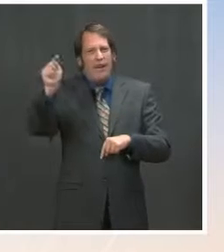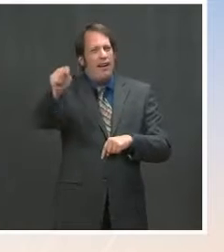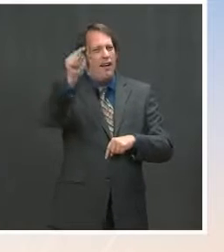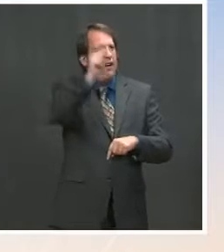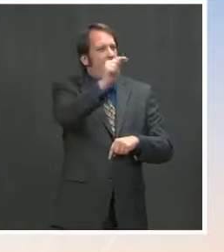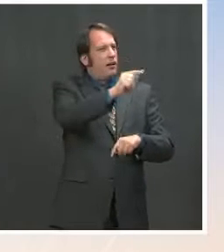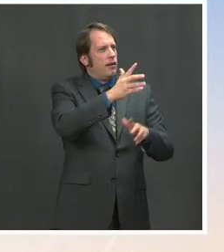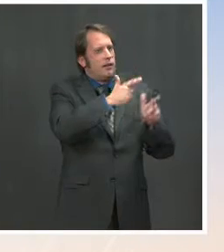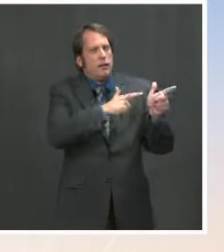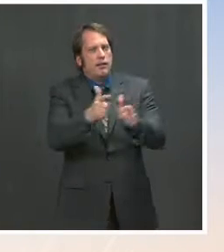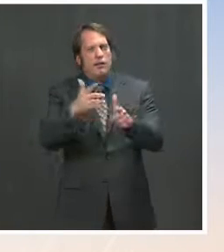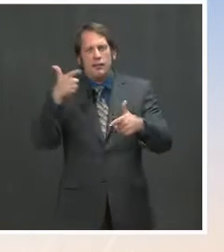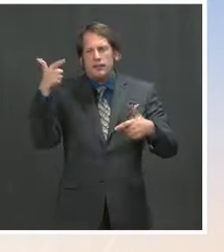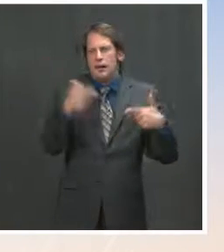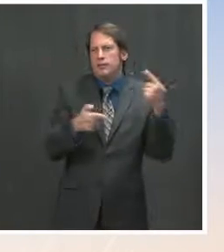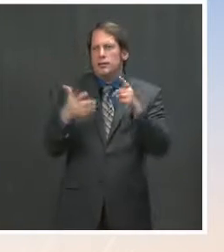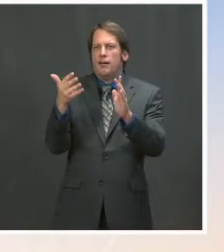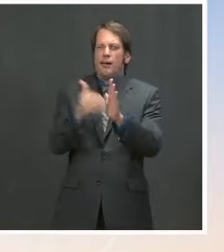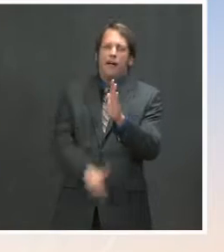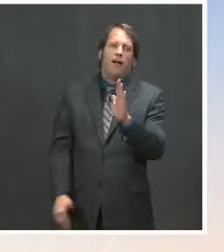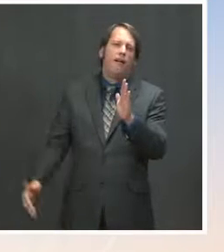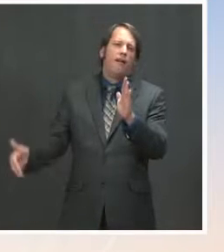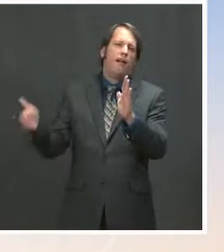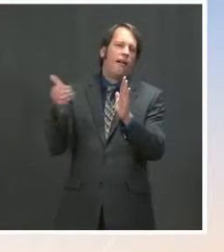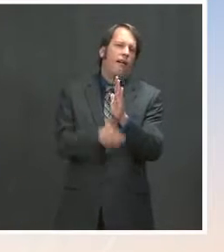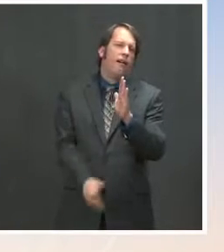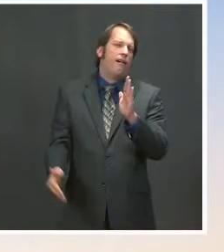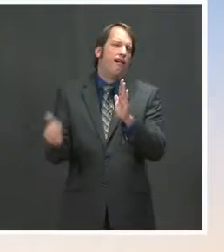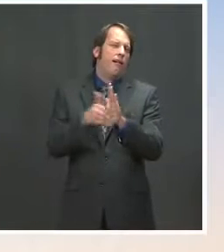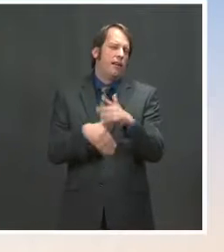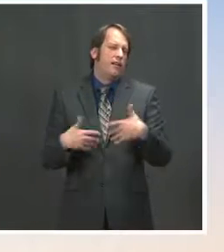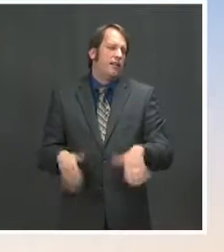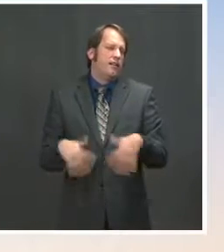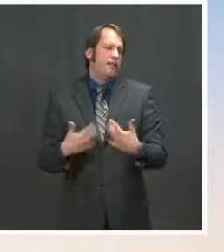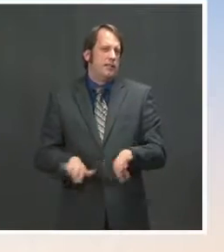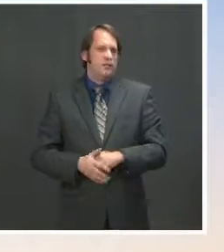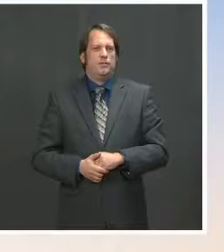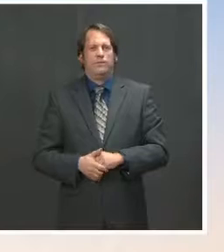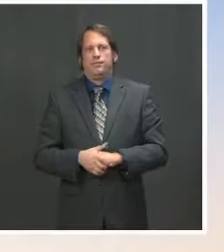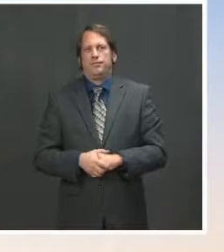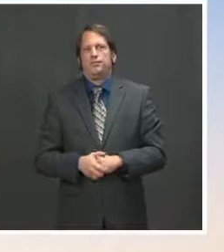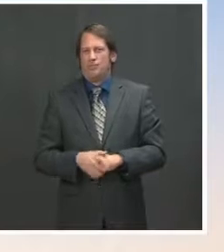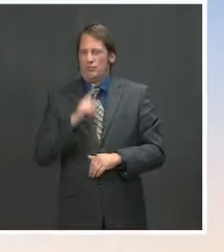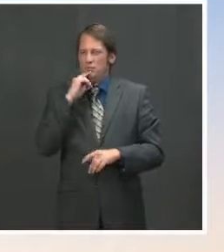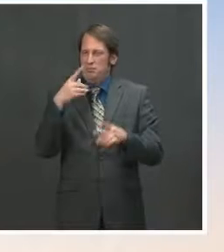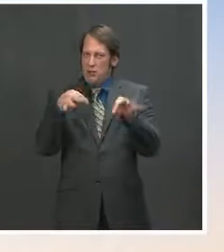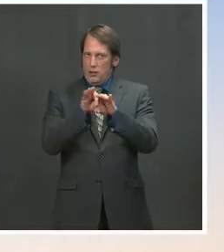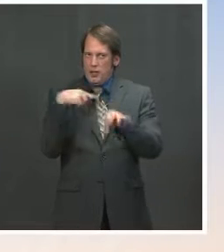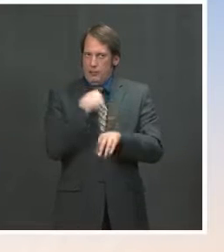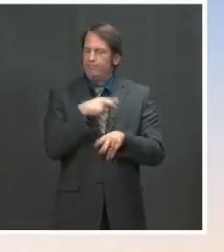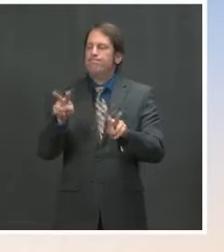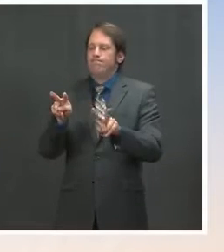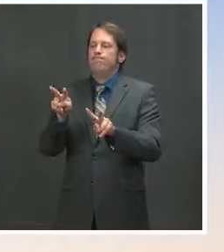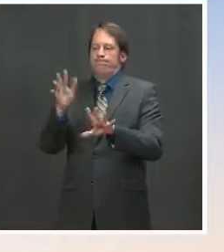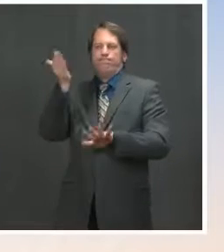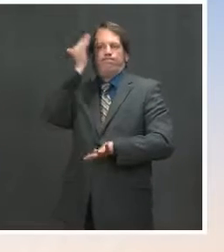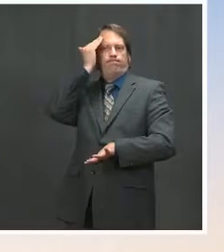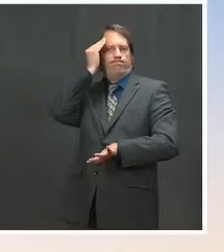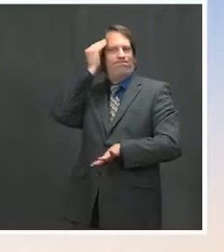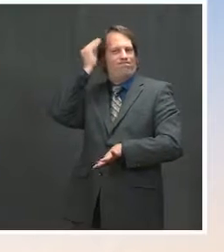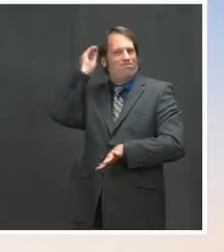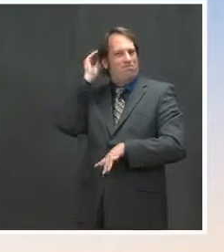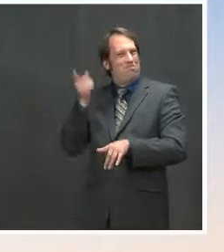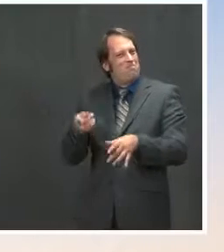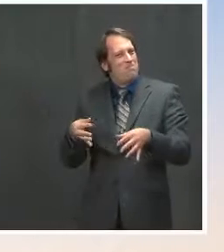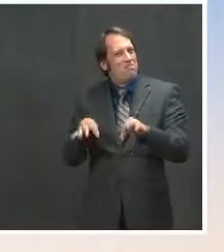the past several weeks. It's important to acknowledge that and elevate that at every opportunity